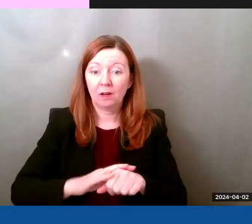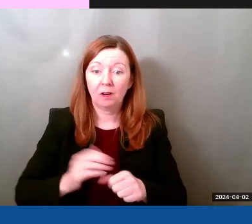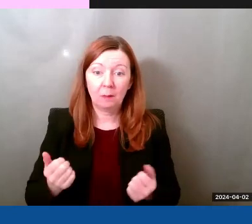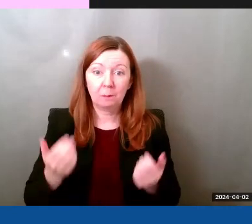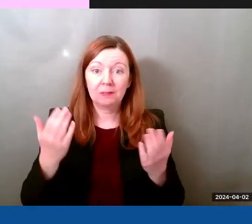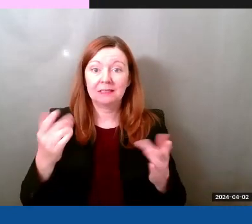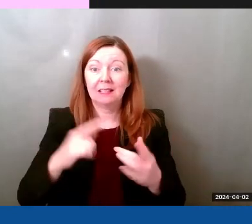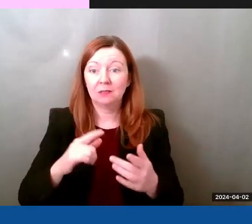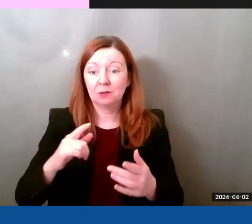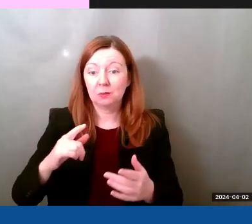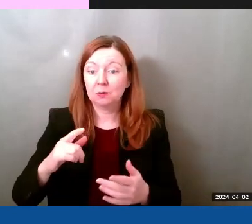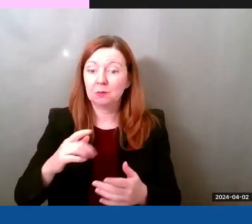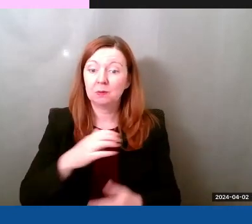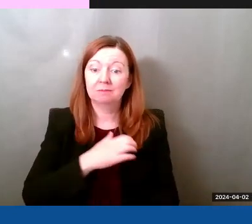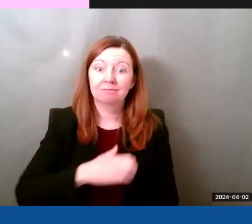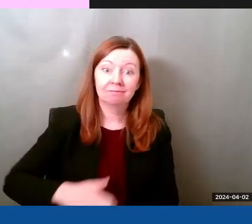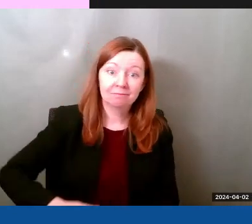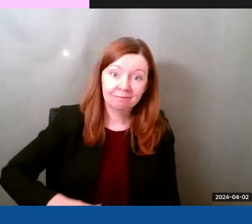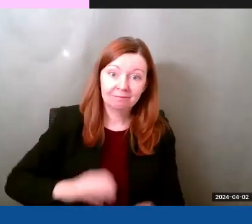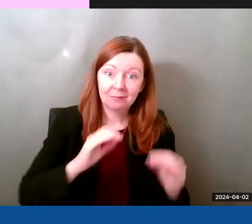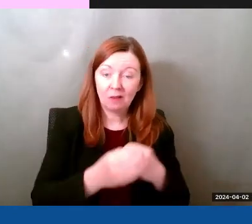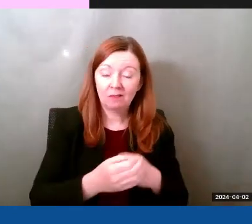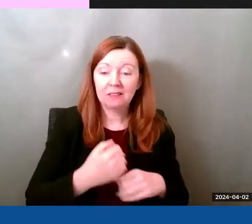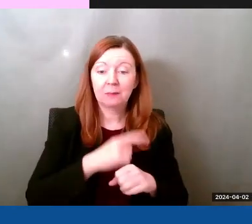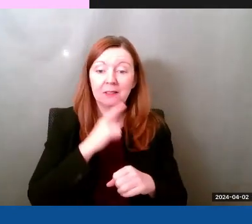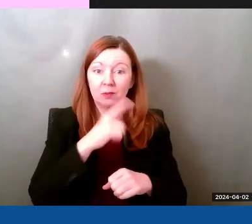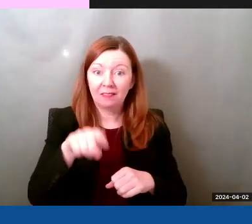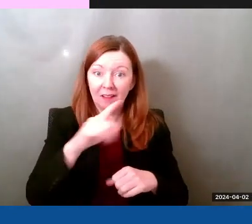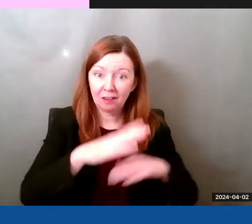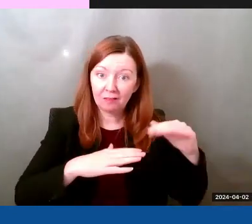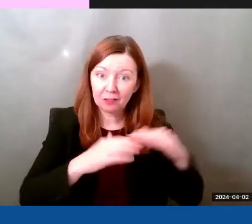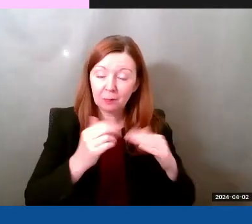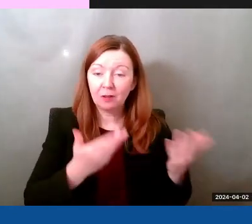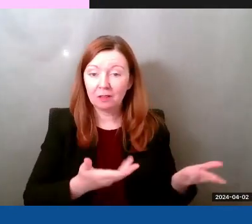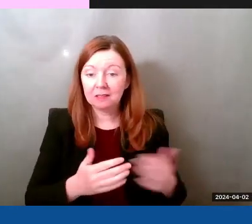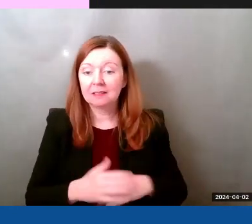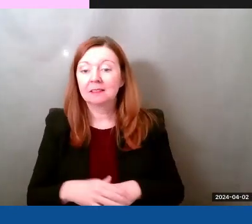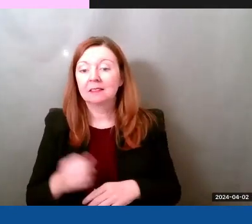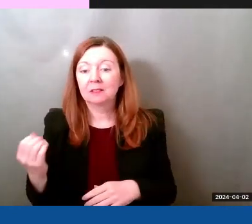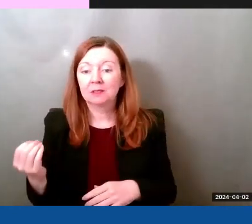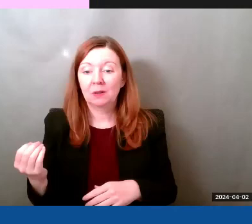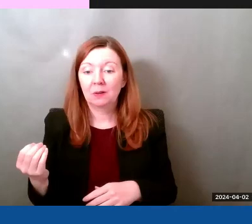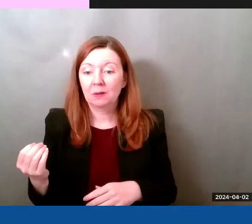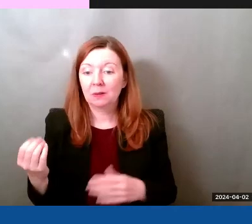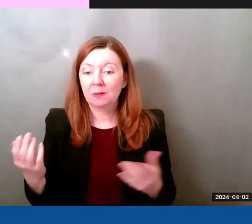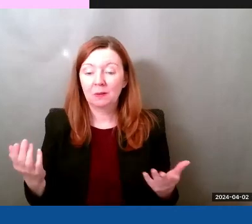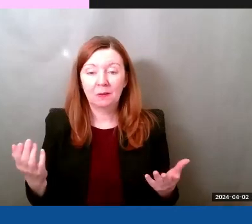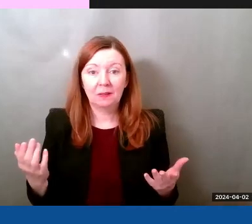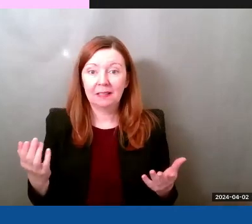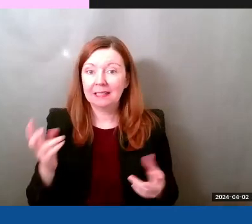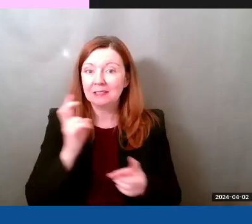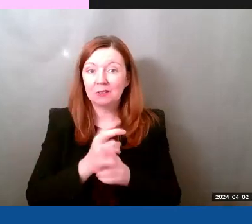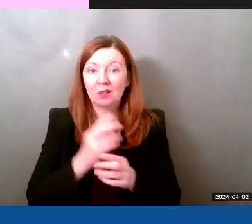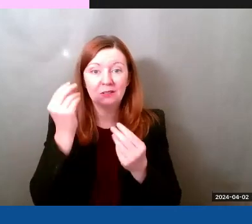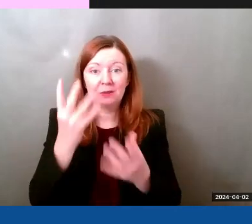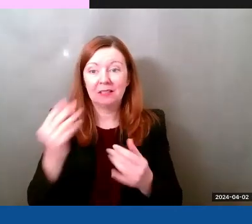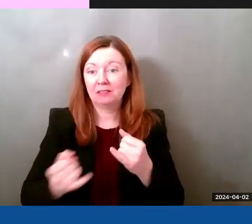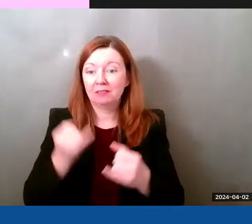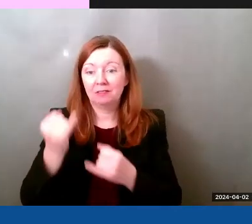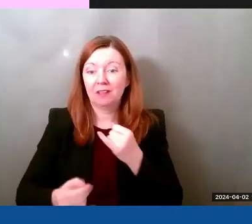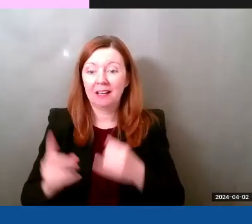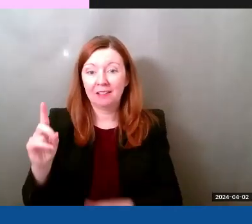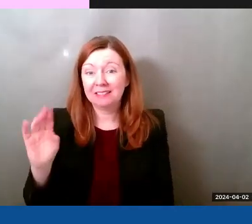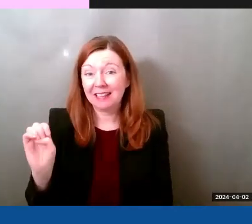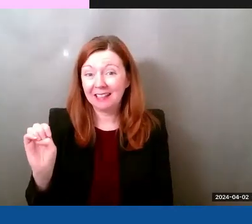to the administration to make sure the administration is comfortable with them. So, you know, it's hard to give a final